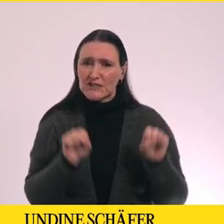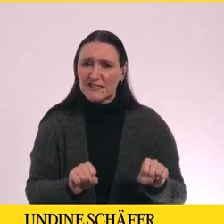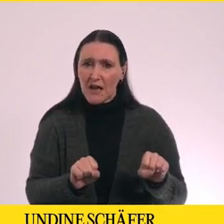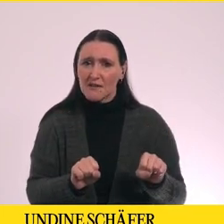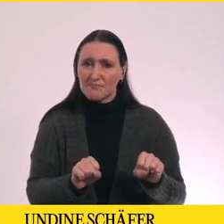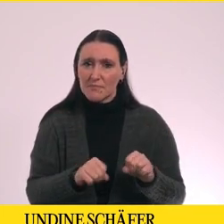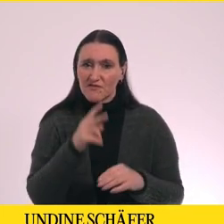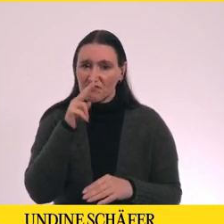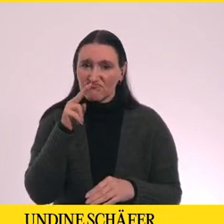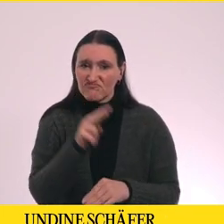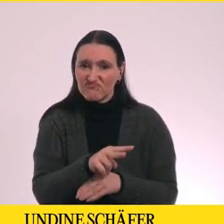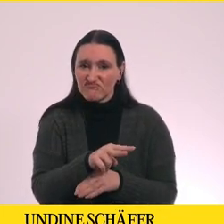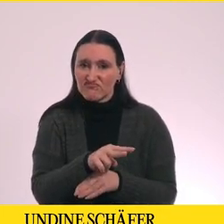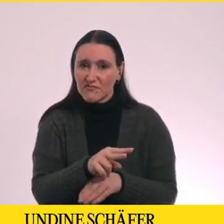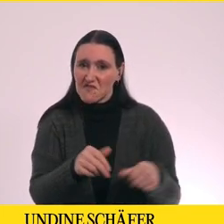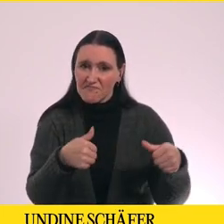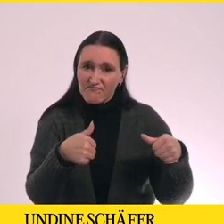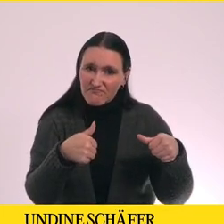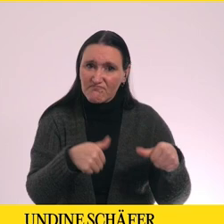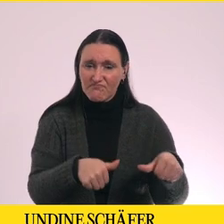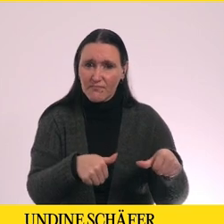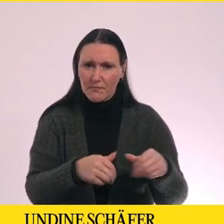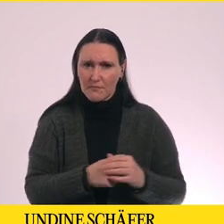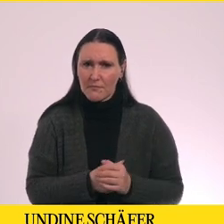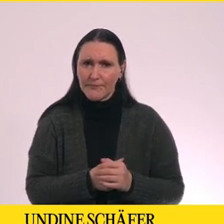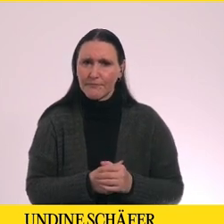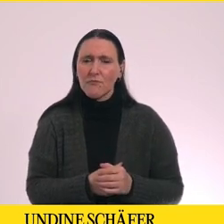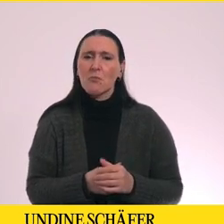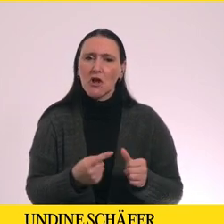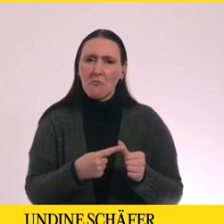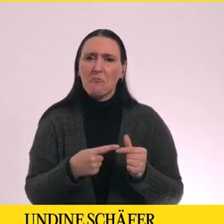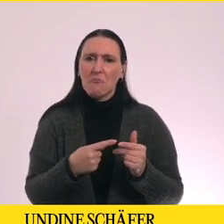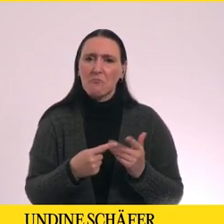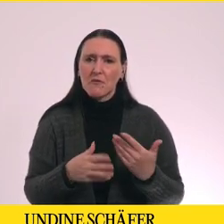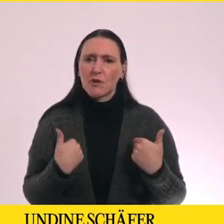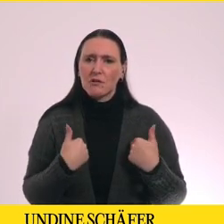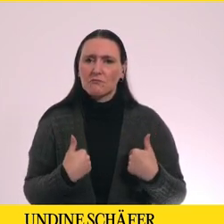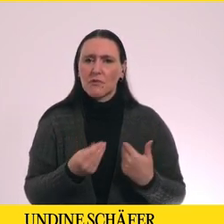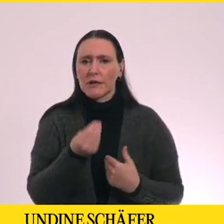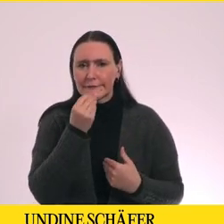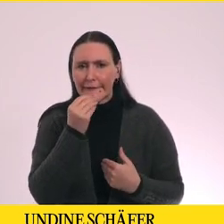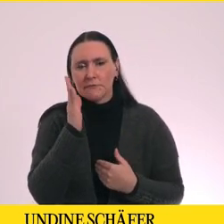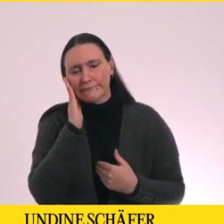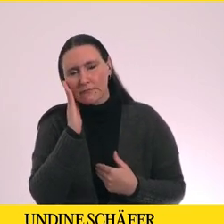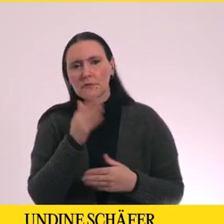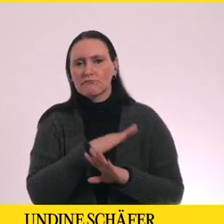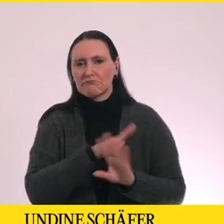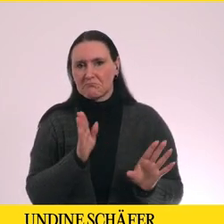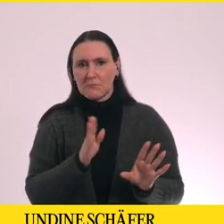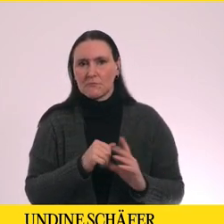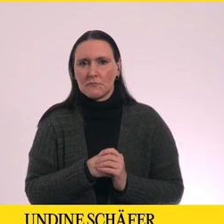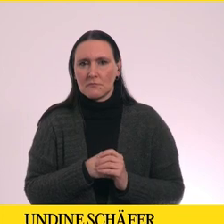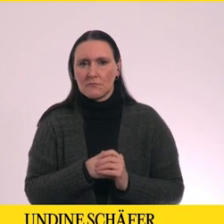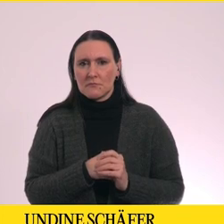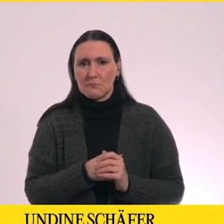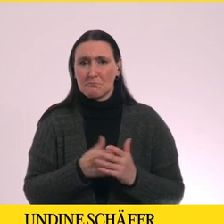of, anything a body needs. But usually after 6 months, a lot of